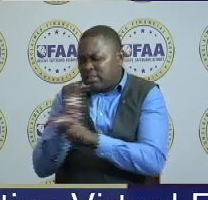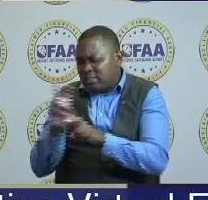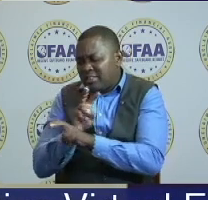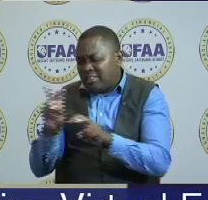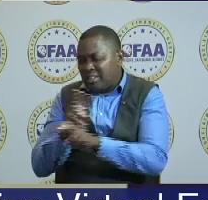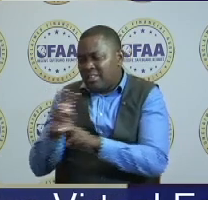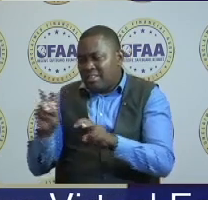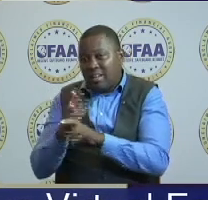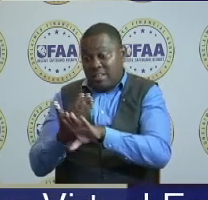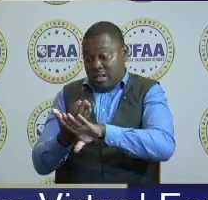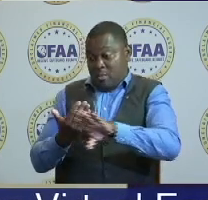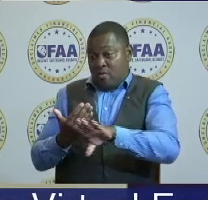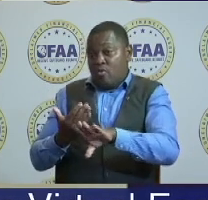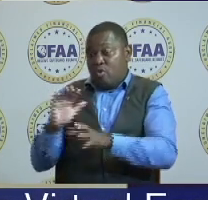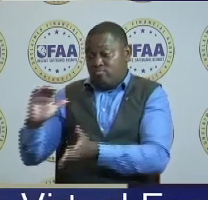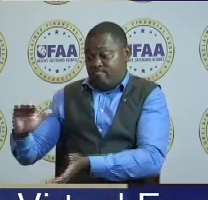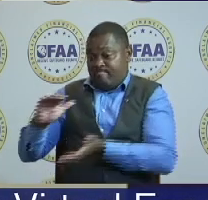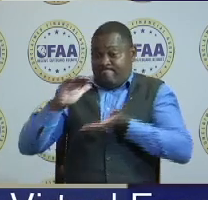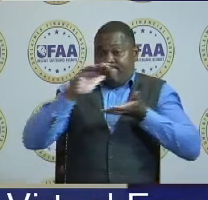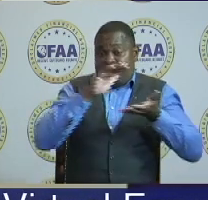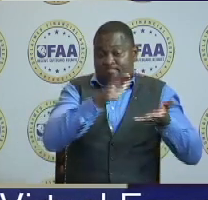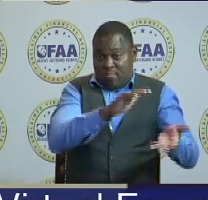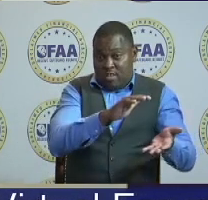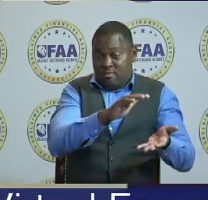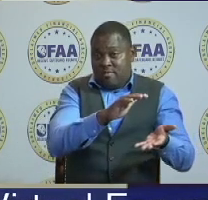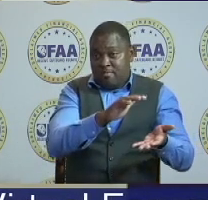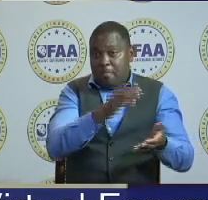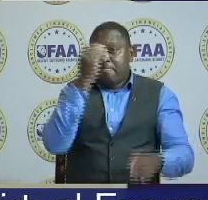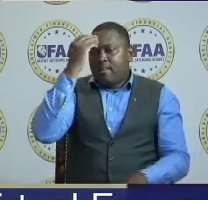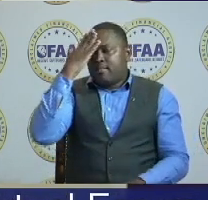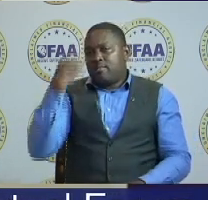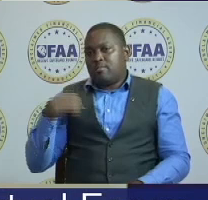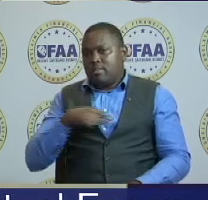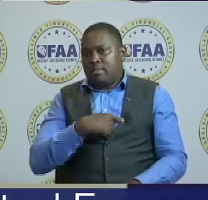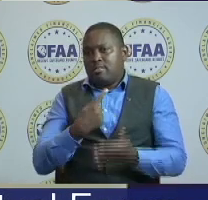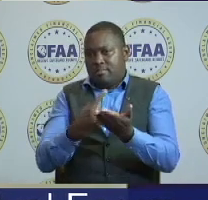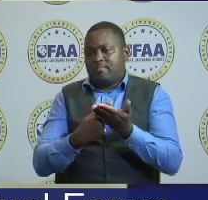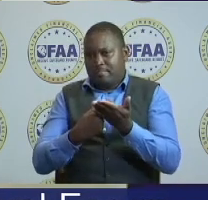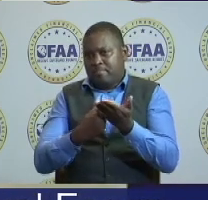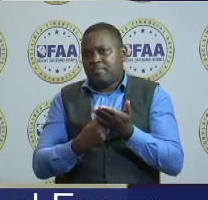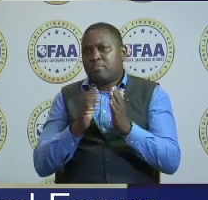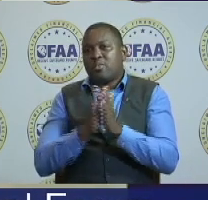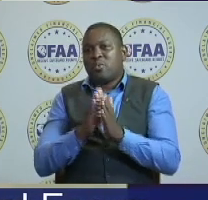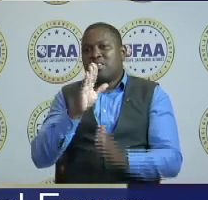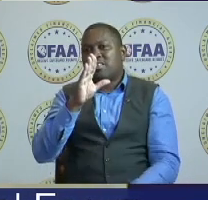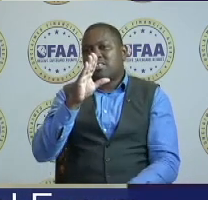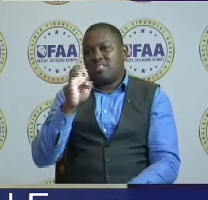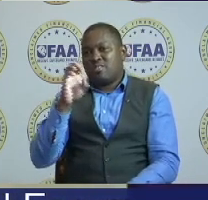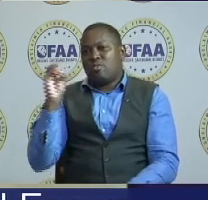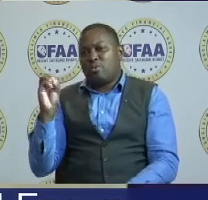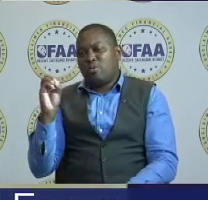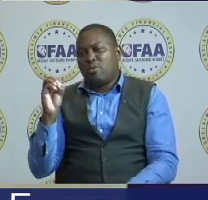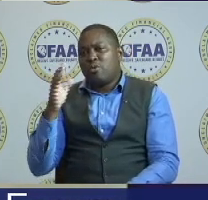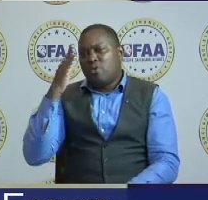submitting, having the right information. And I remember our conversation in the briefing with the CEO in regards to how this is